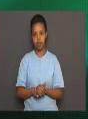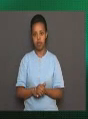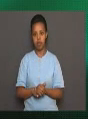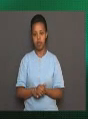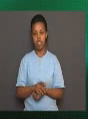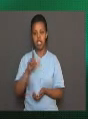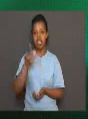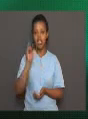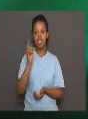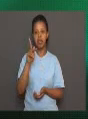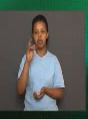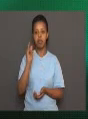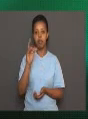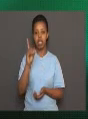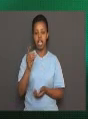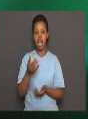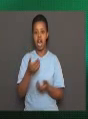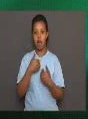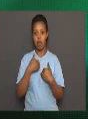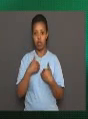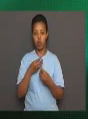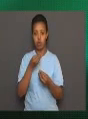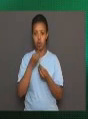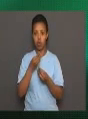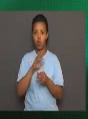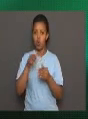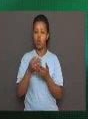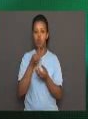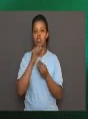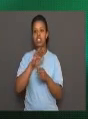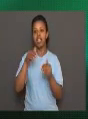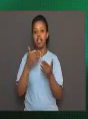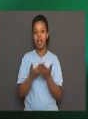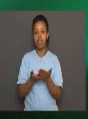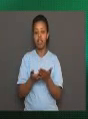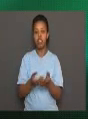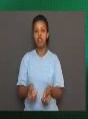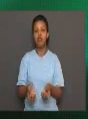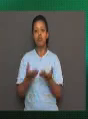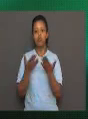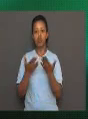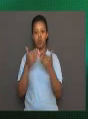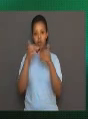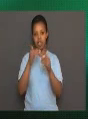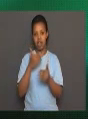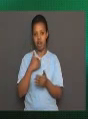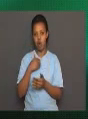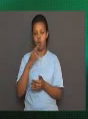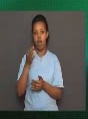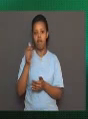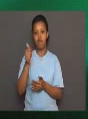Lipid-rich foods include any food that contains a large amount of